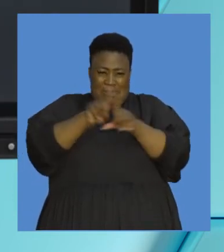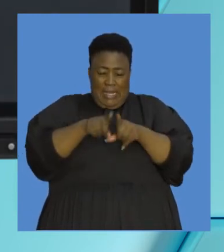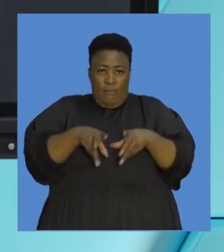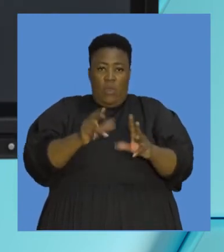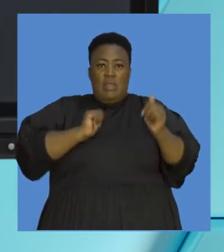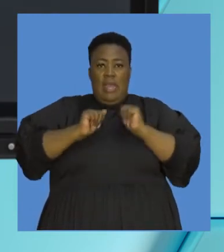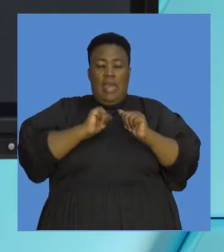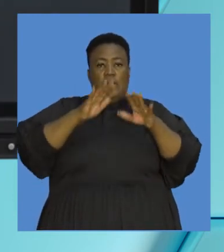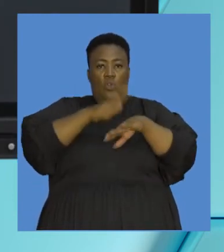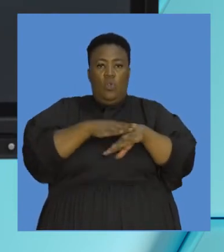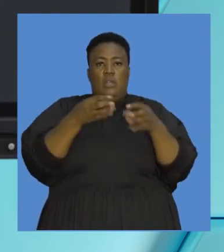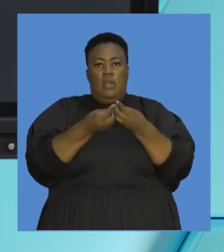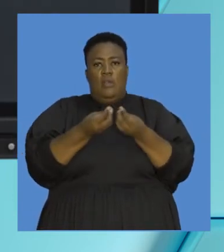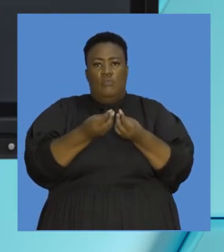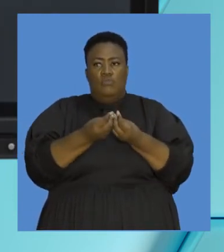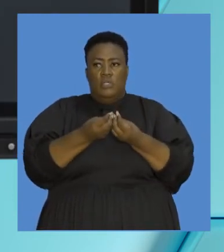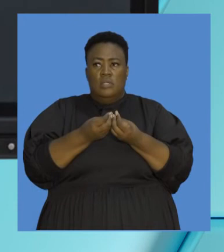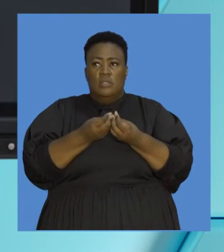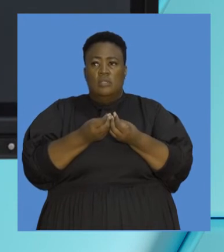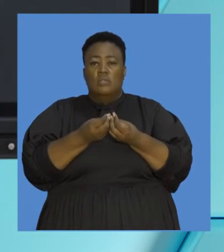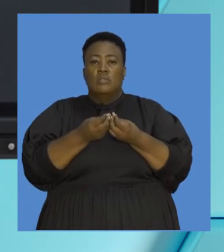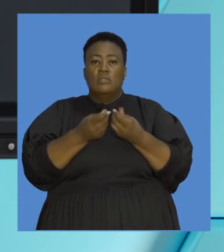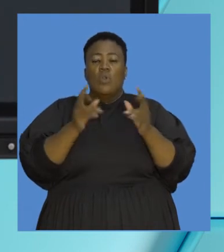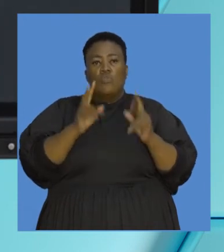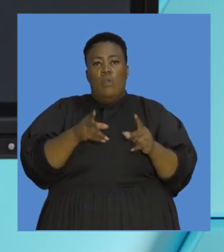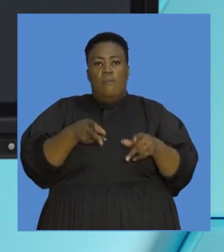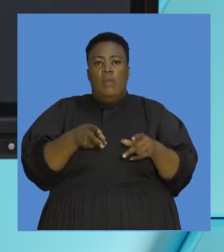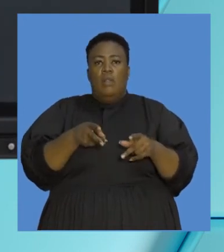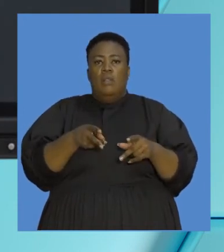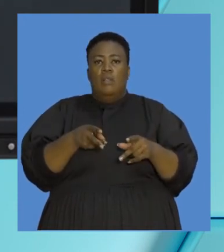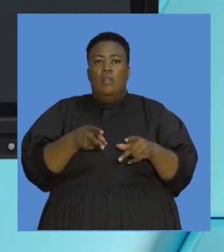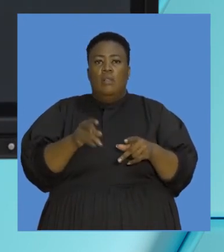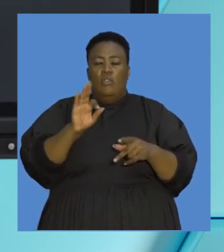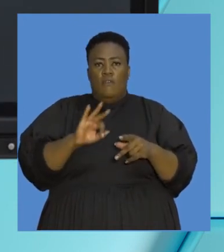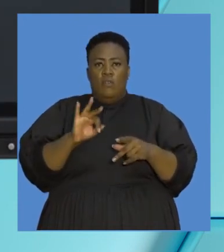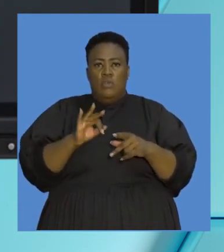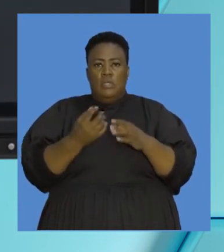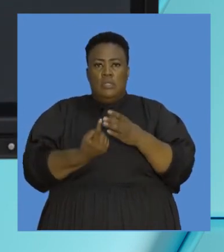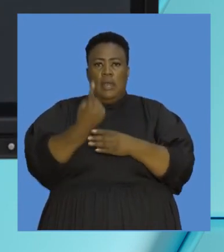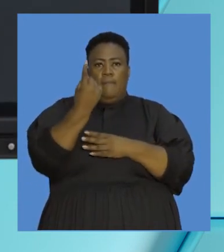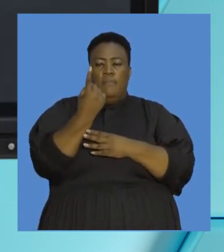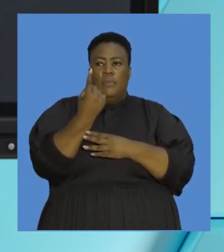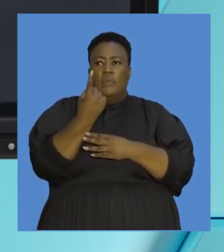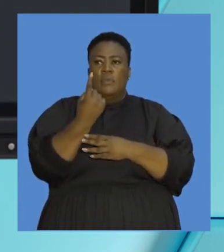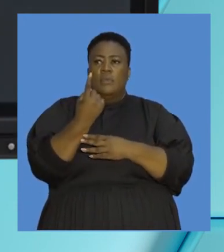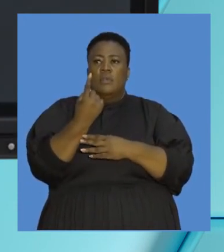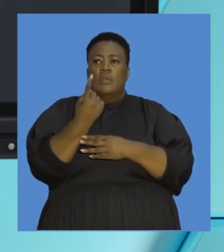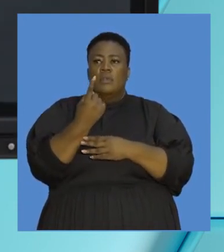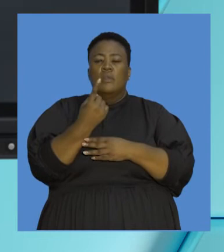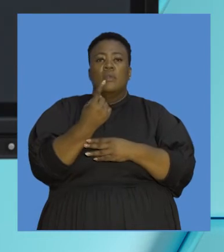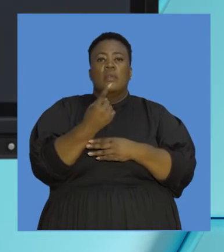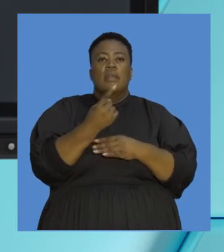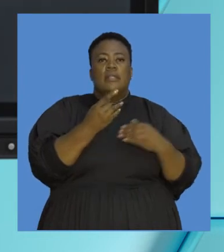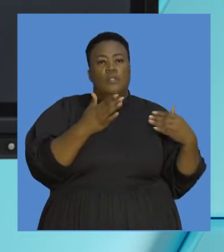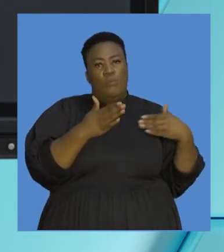object. So the normal force from the surface upwards, gravity from the center. It was a pushing force, so I